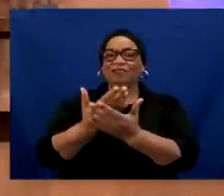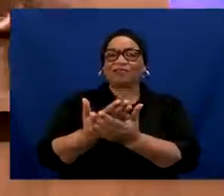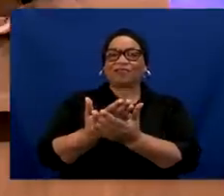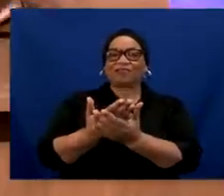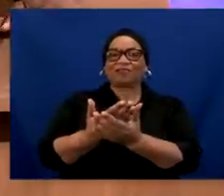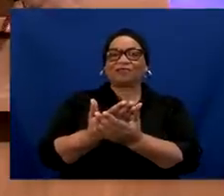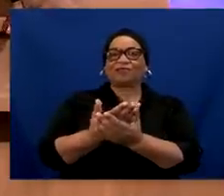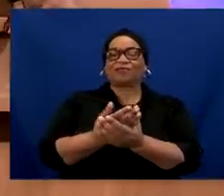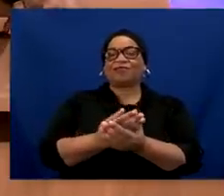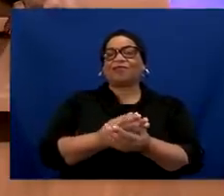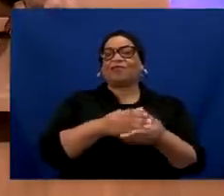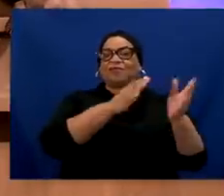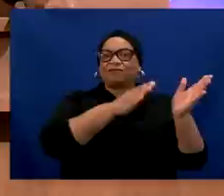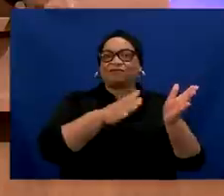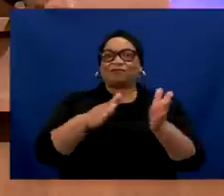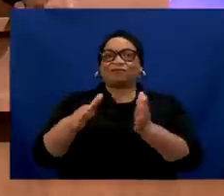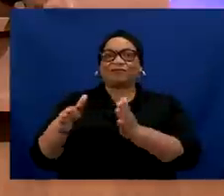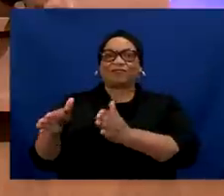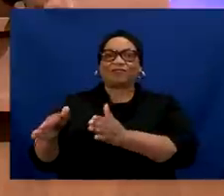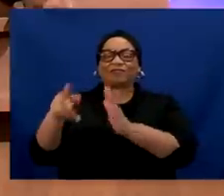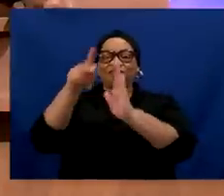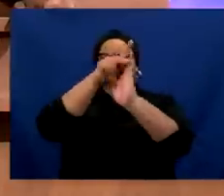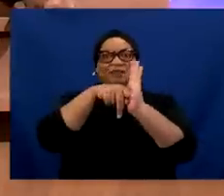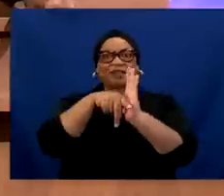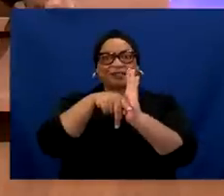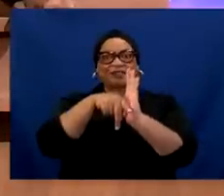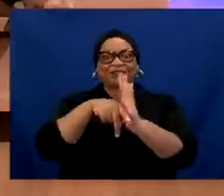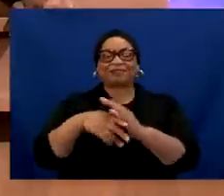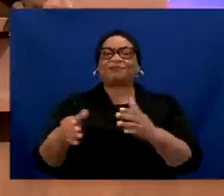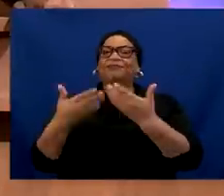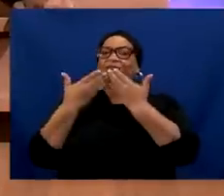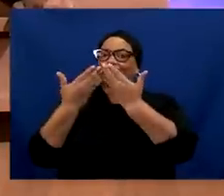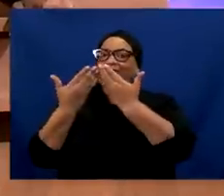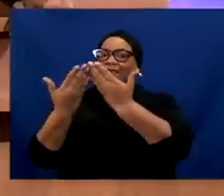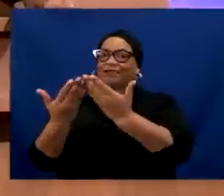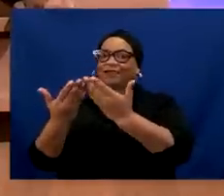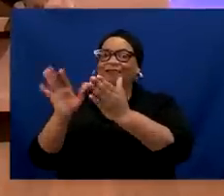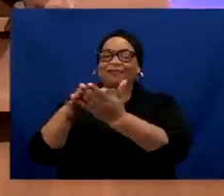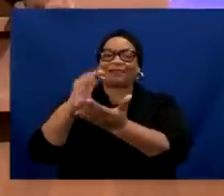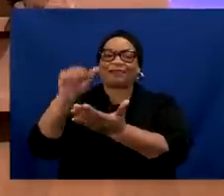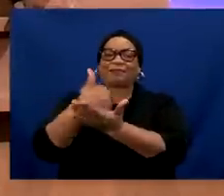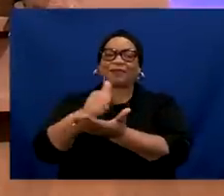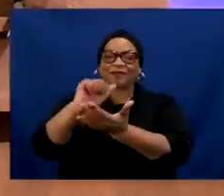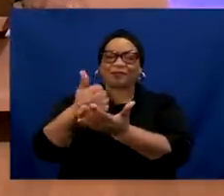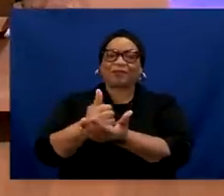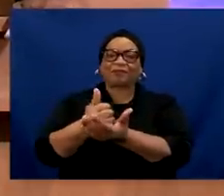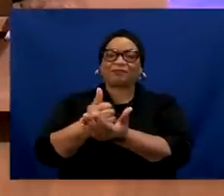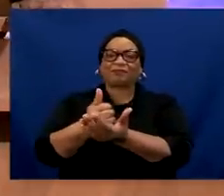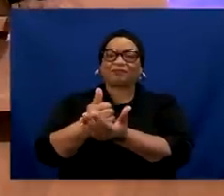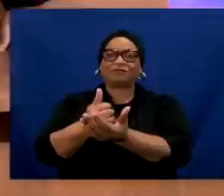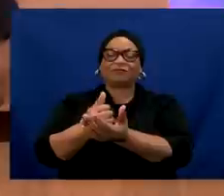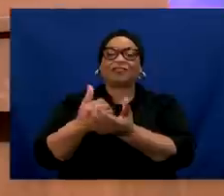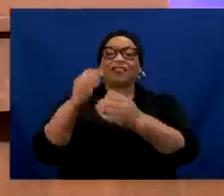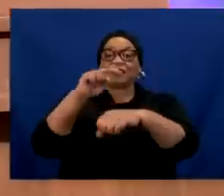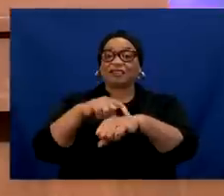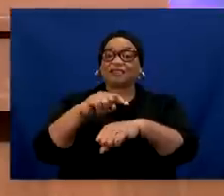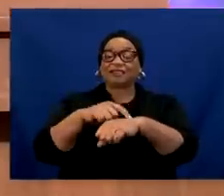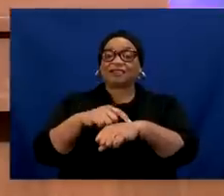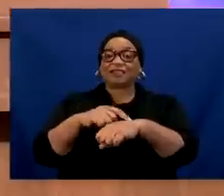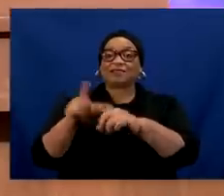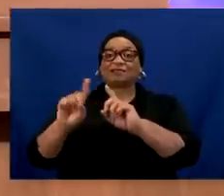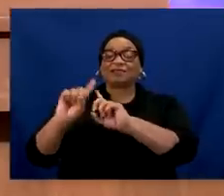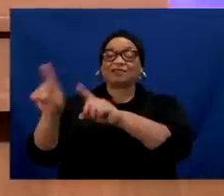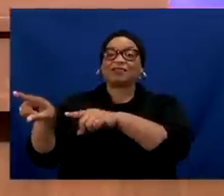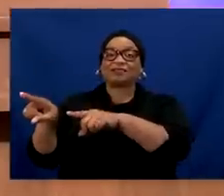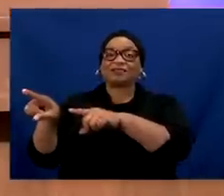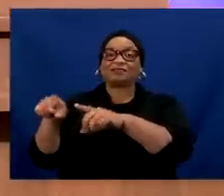protocols. And they tell me even I have to do the same. Amen. I'll do that. Well, it's time for us to leave from this place, and we're going to